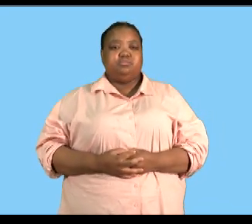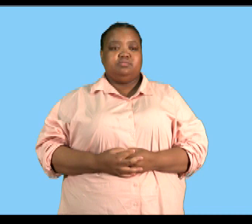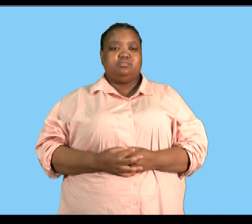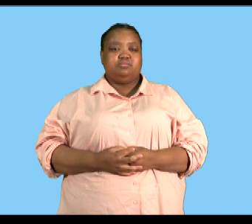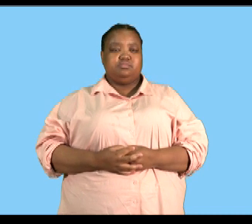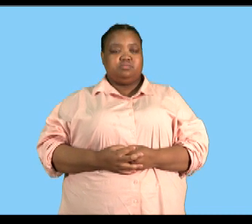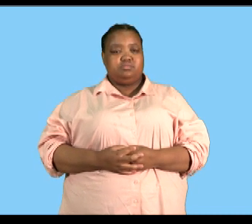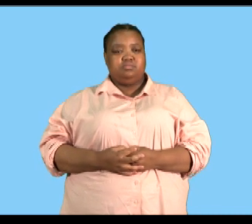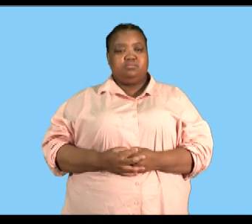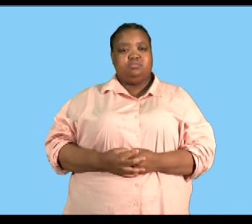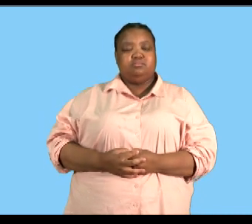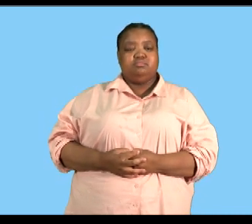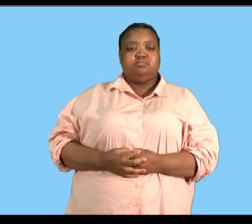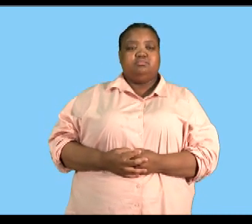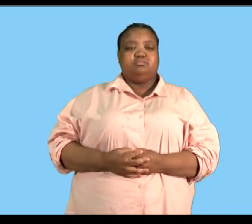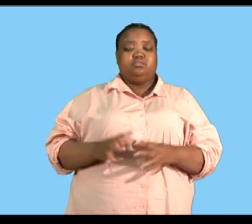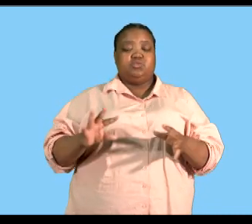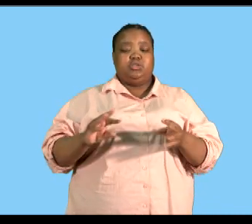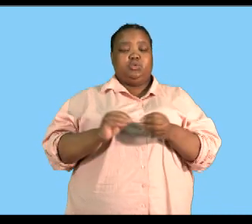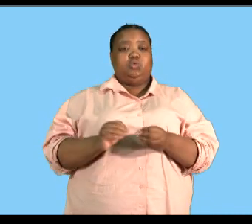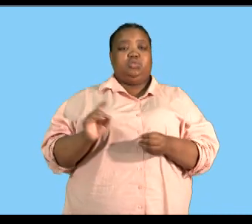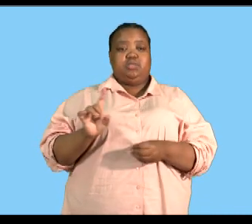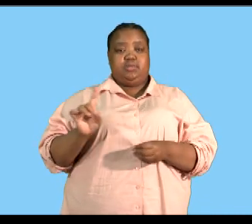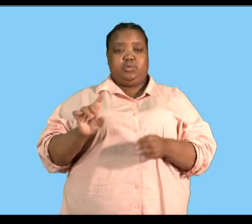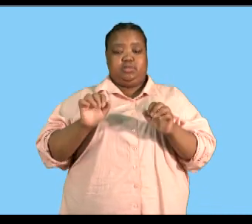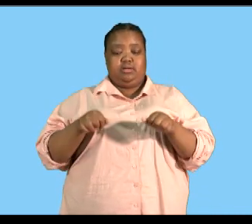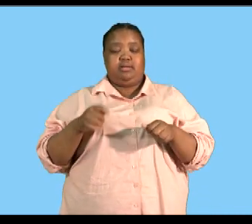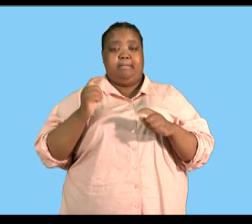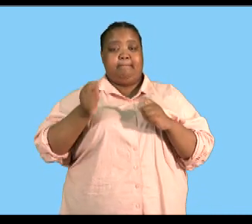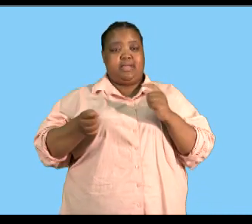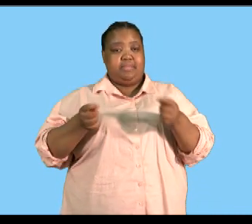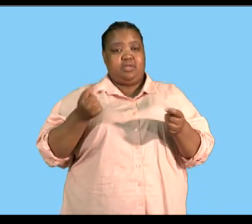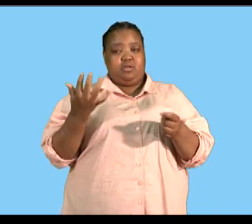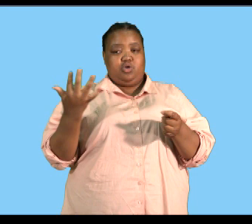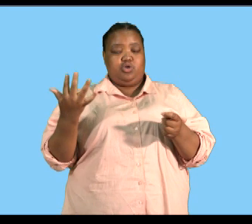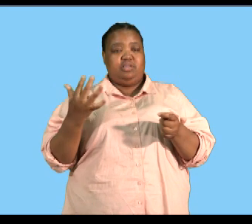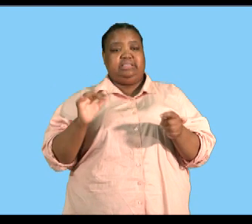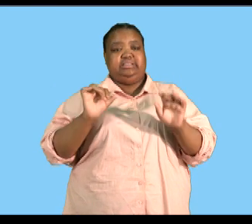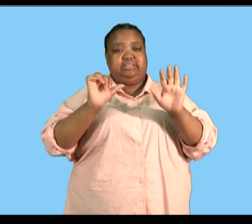by 120, it means in total they will be paying